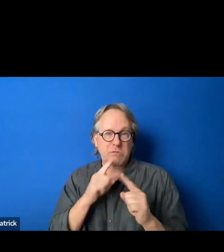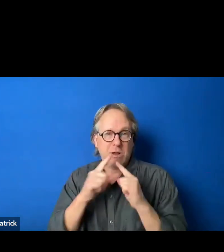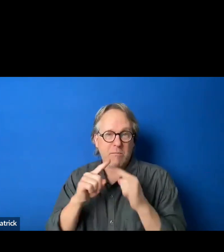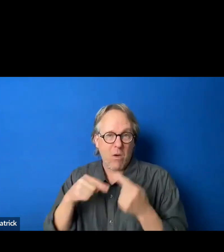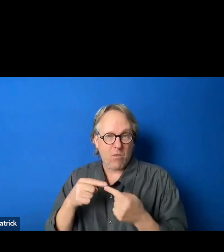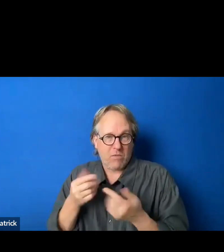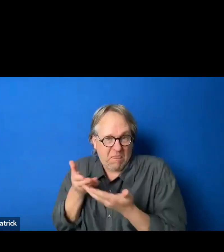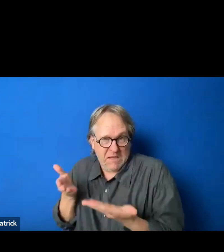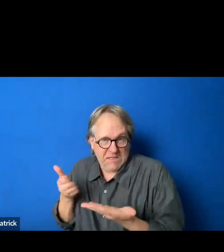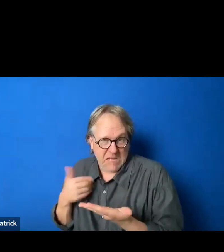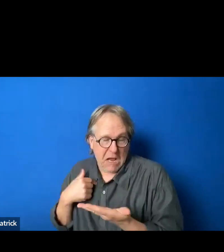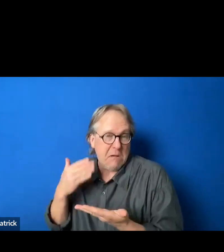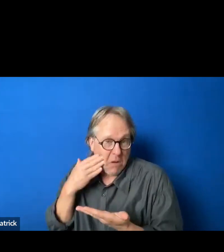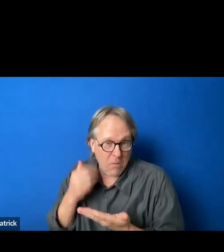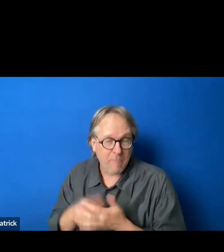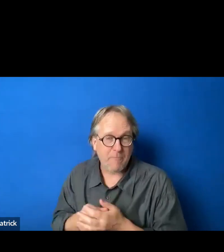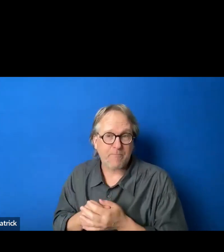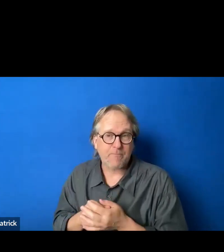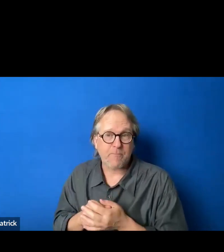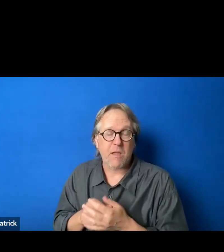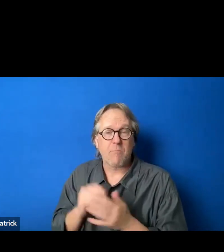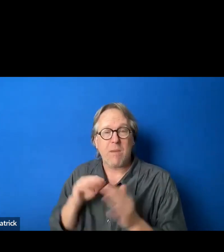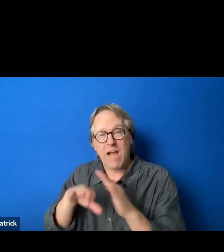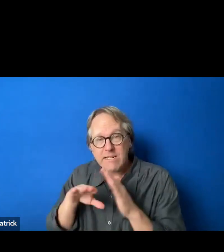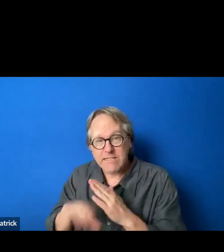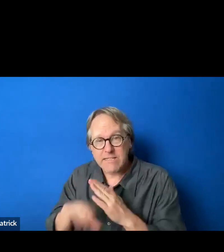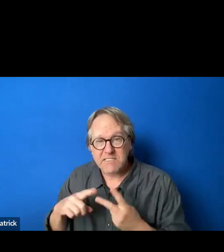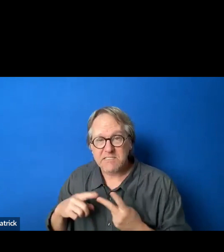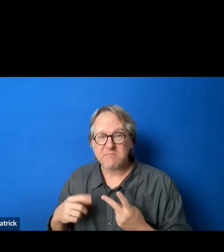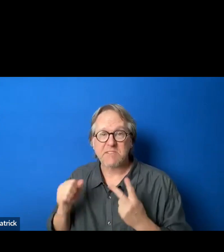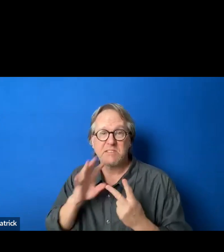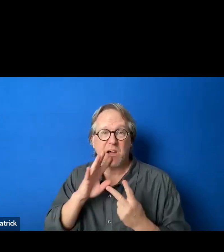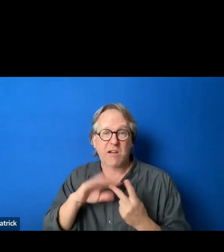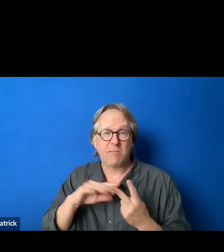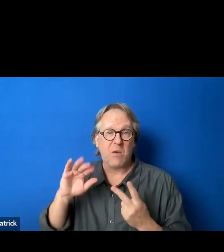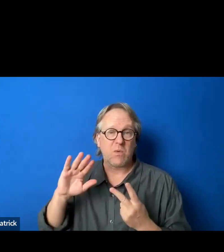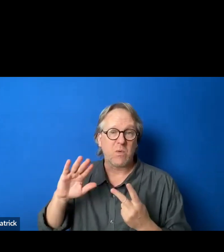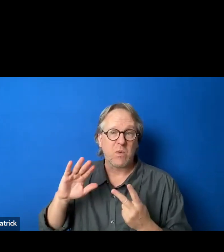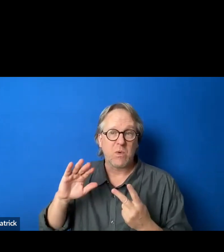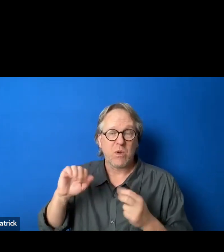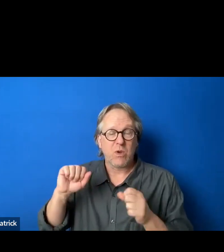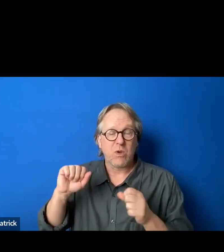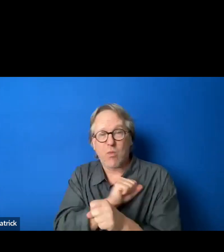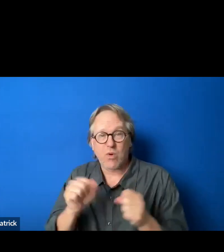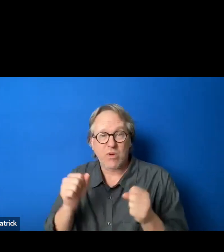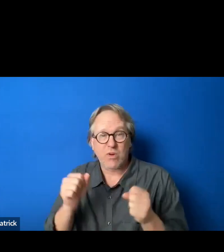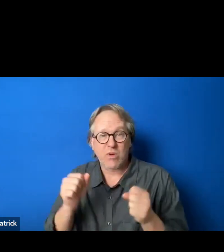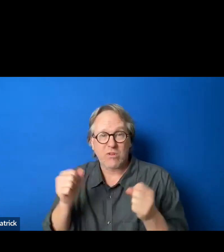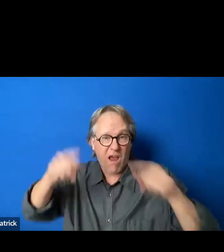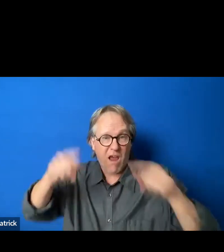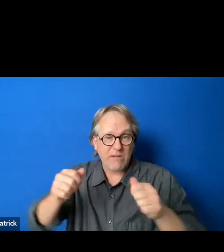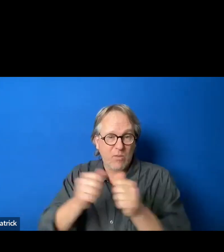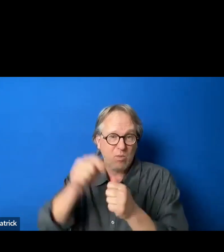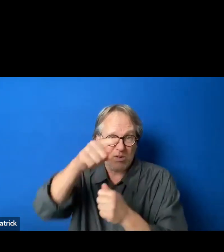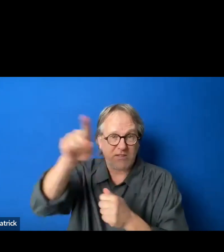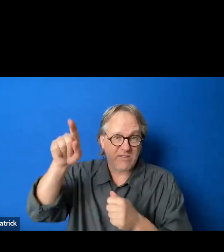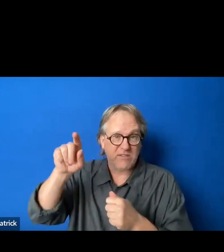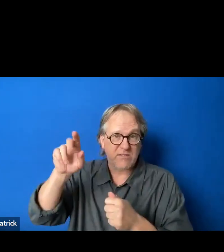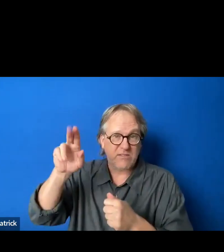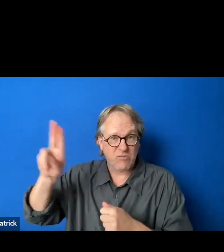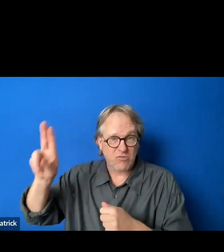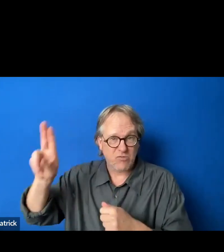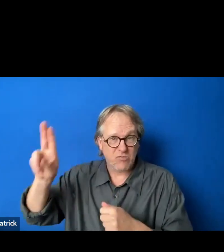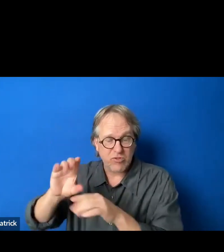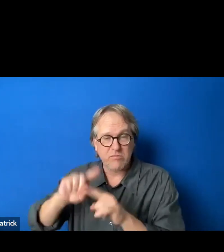about things about equal access. I can talk about, you know, the work that's happening in Unitarian Universalism. But the reality is